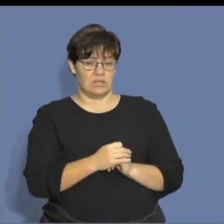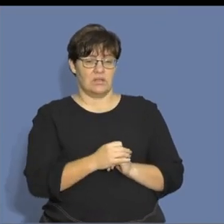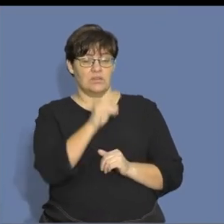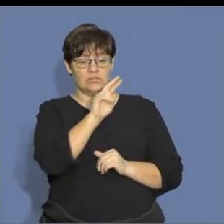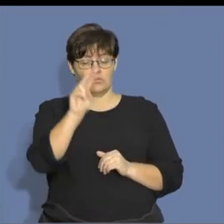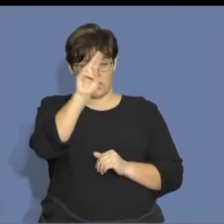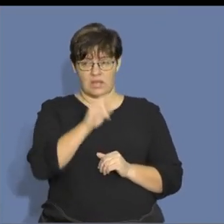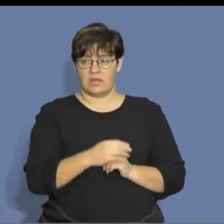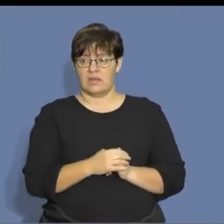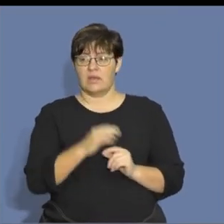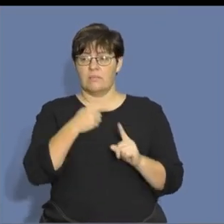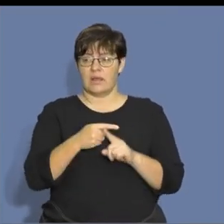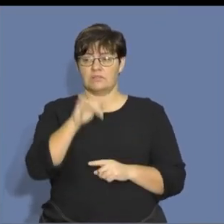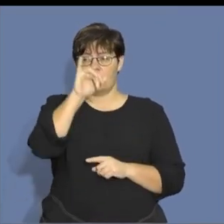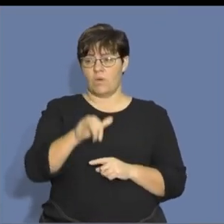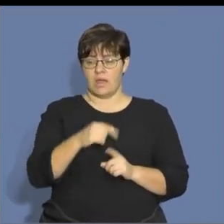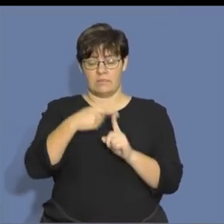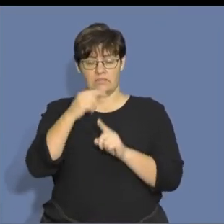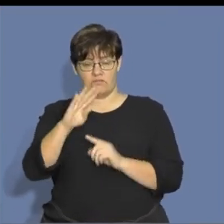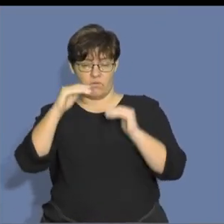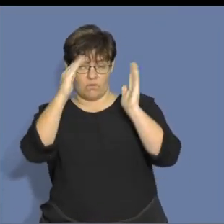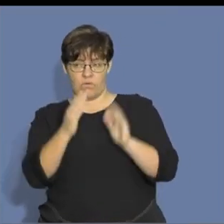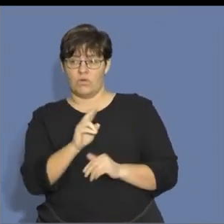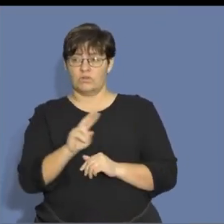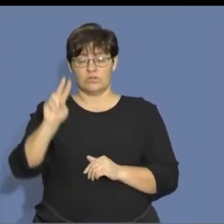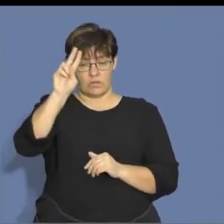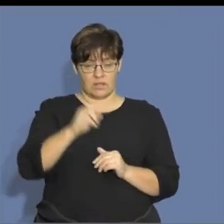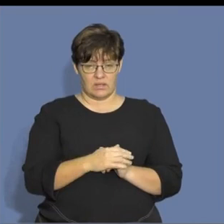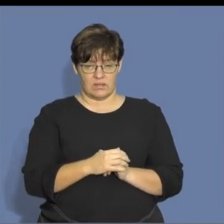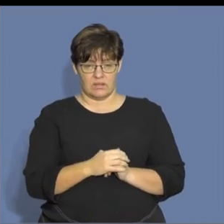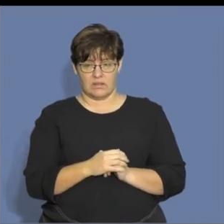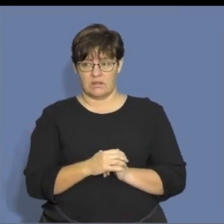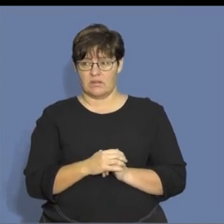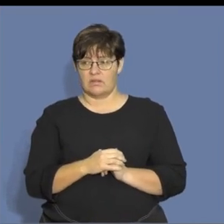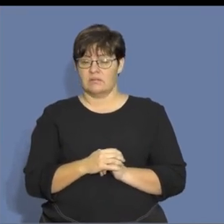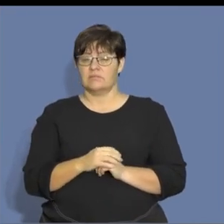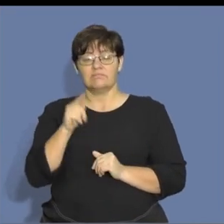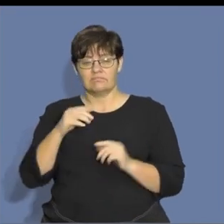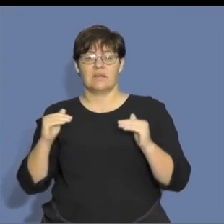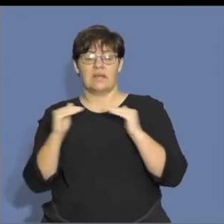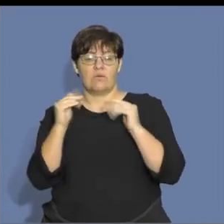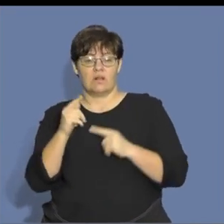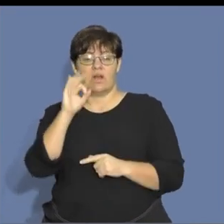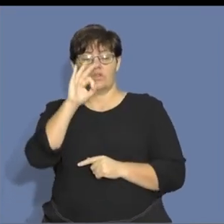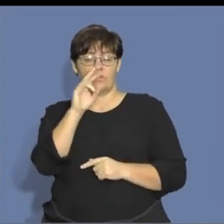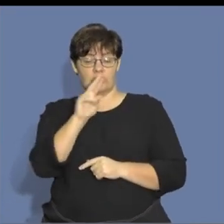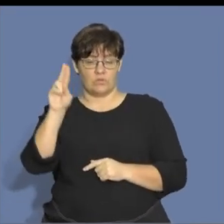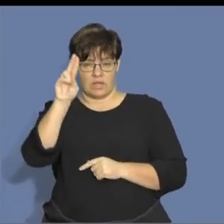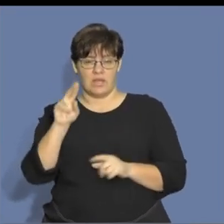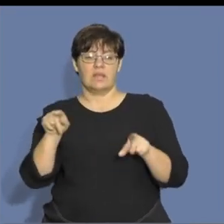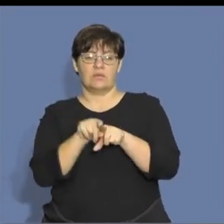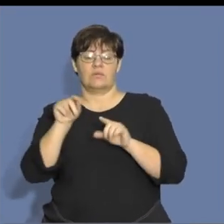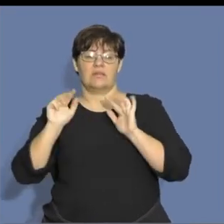squared plus y plus 4 squared. This is equal to 3 squared, which is equal to